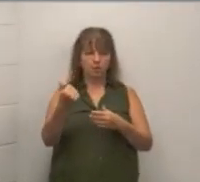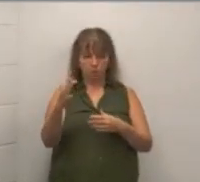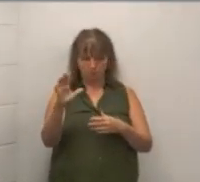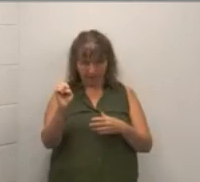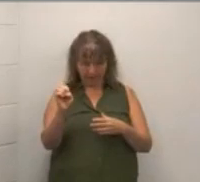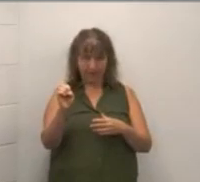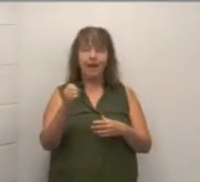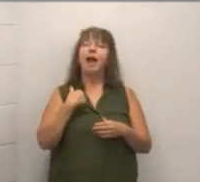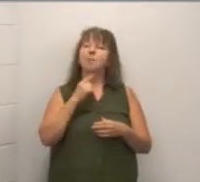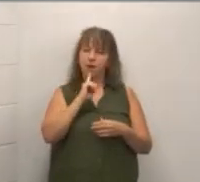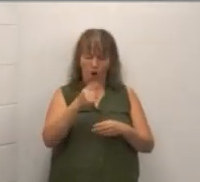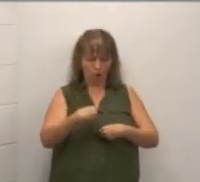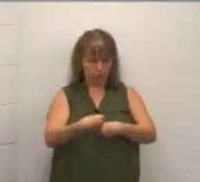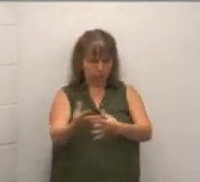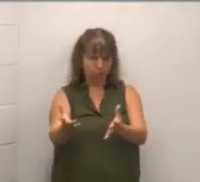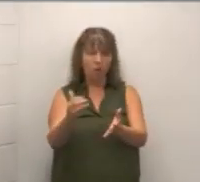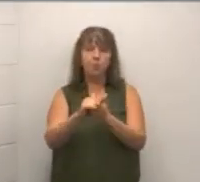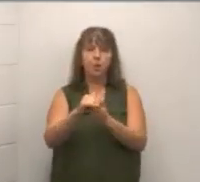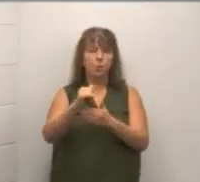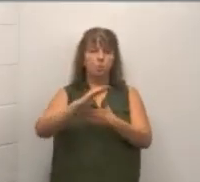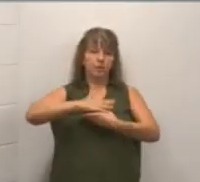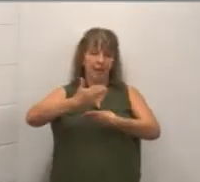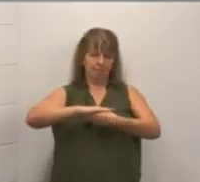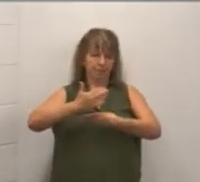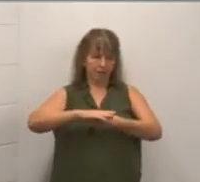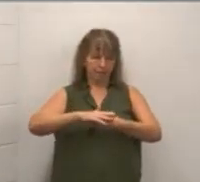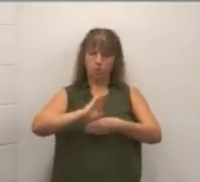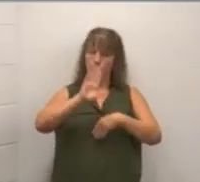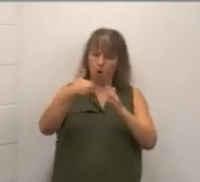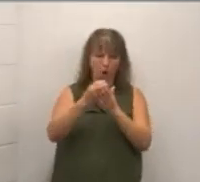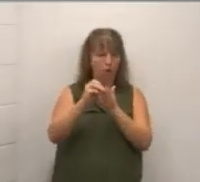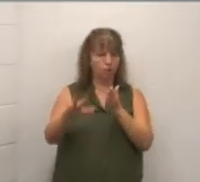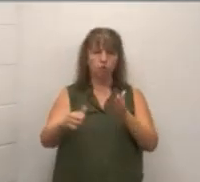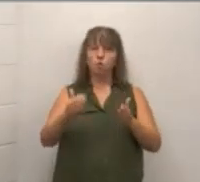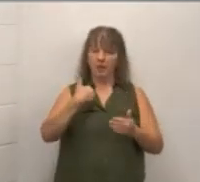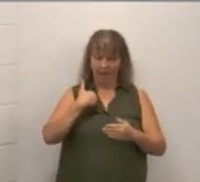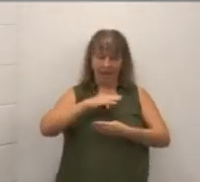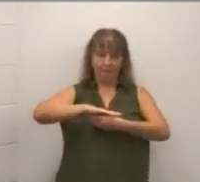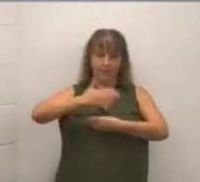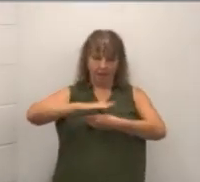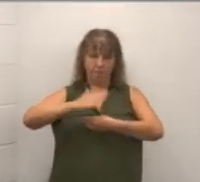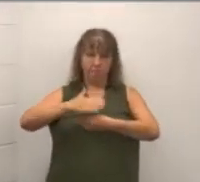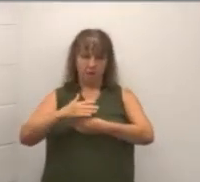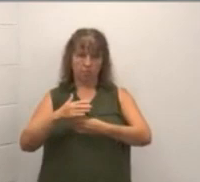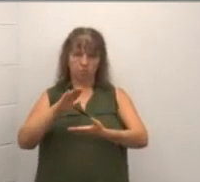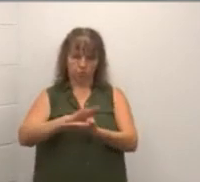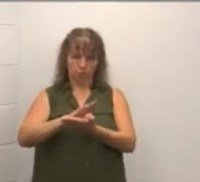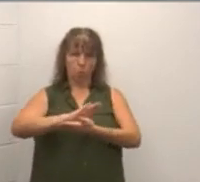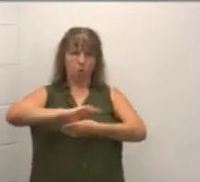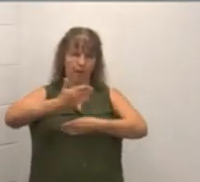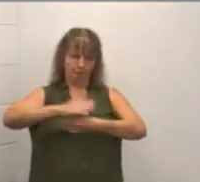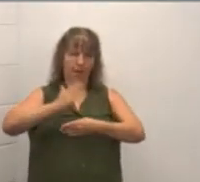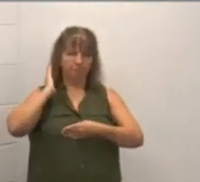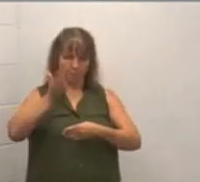to accommodate that, so all students will have access to